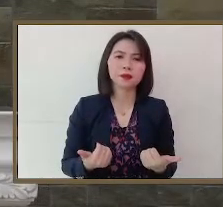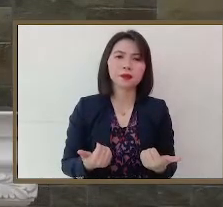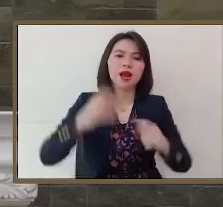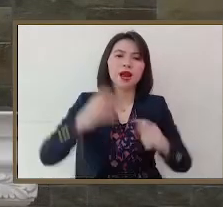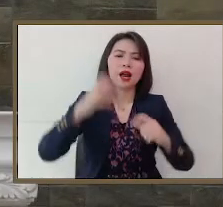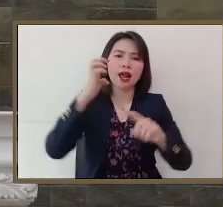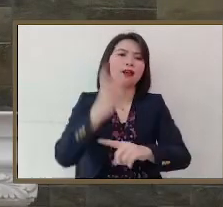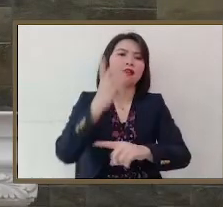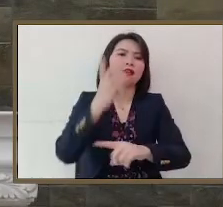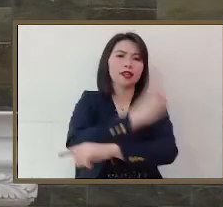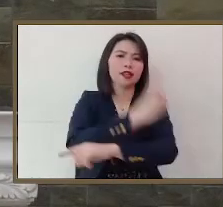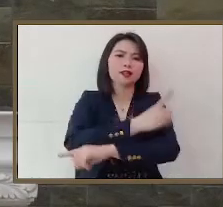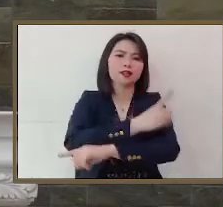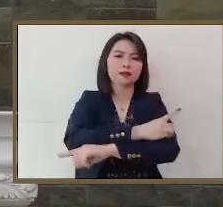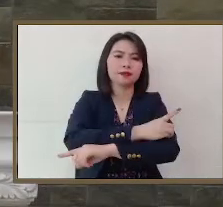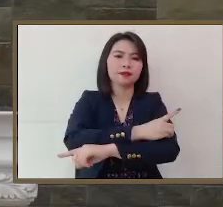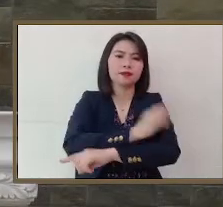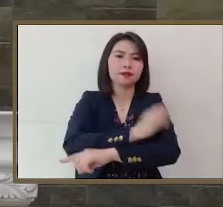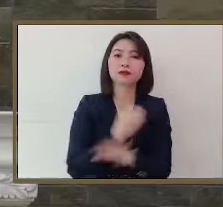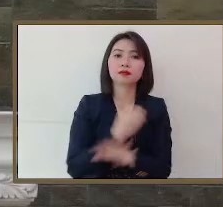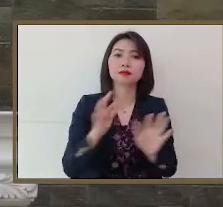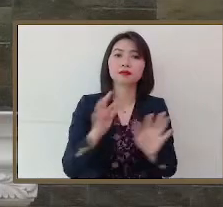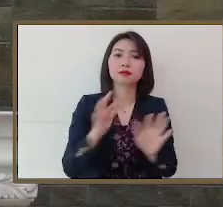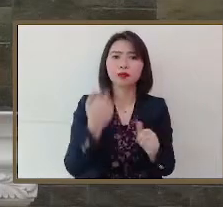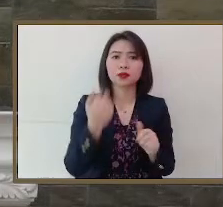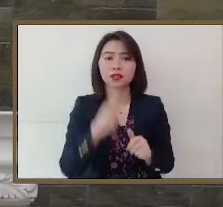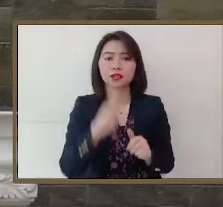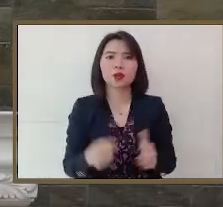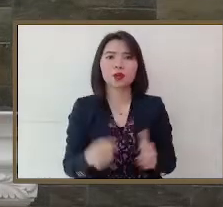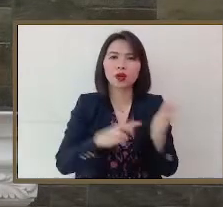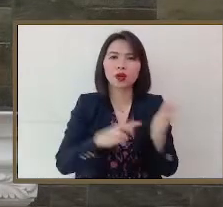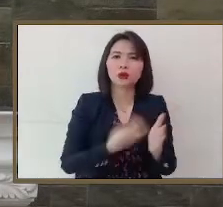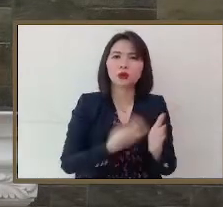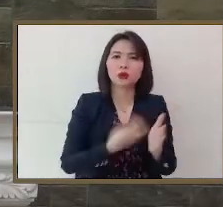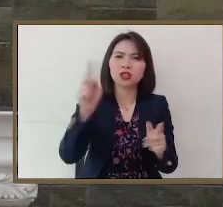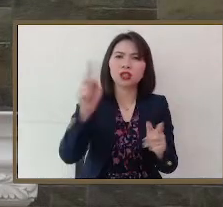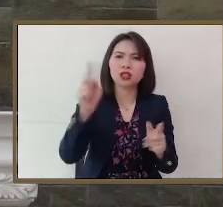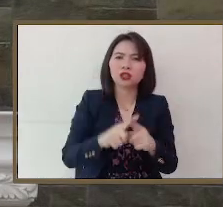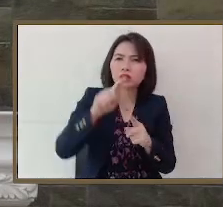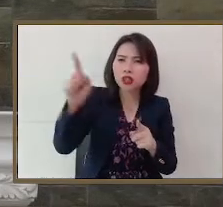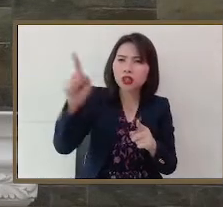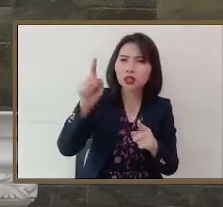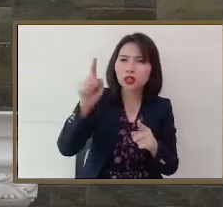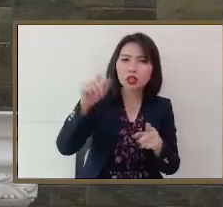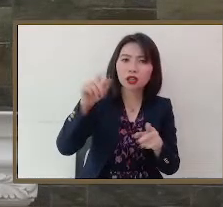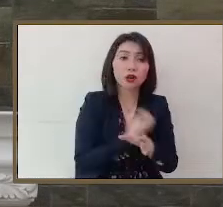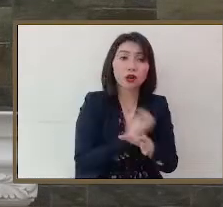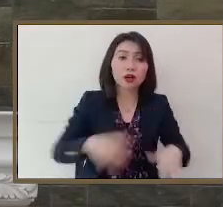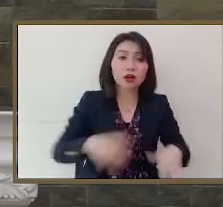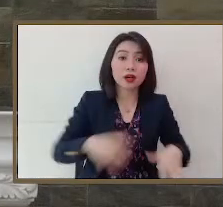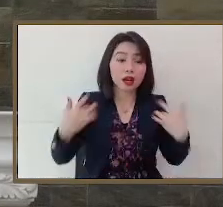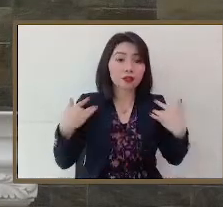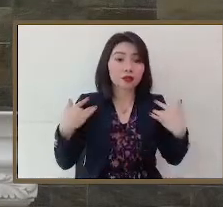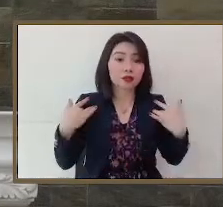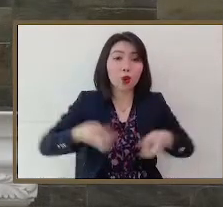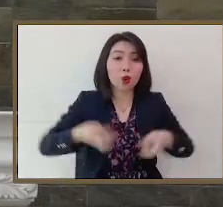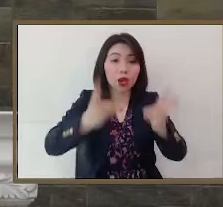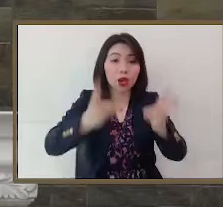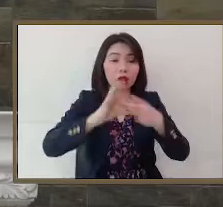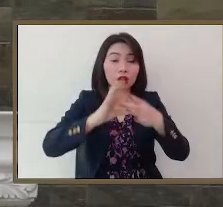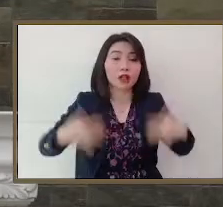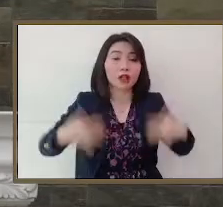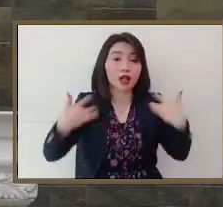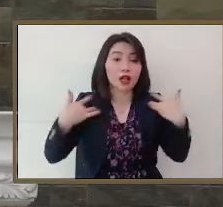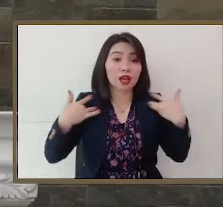araw-araw, makikita po natin at dapat po natin pansinin ang bawat step po natin, dapat ay order ng